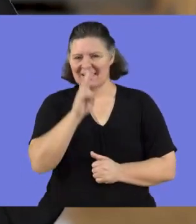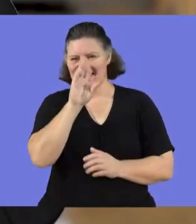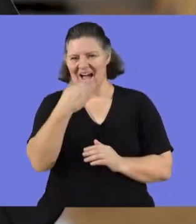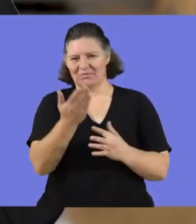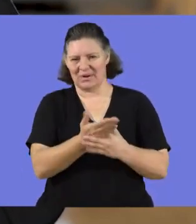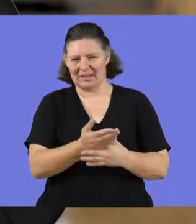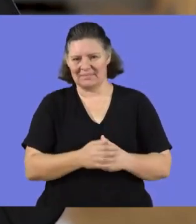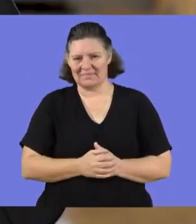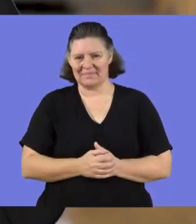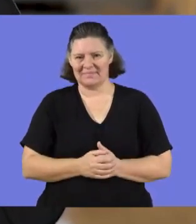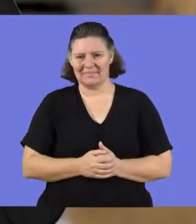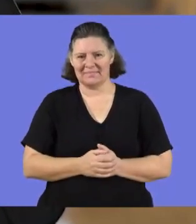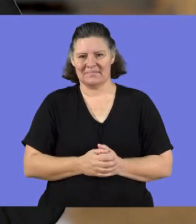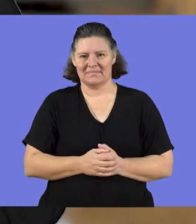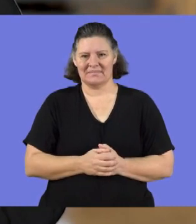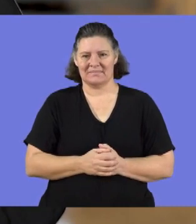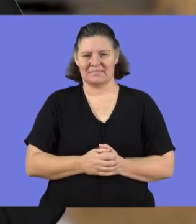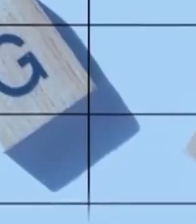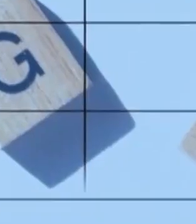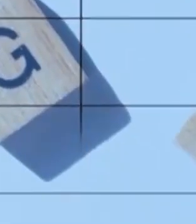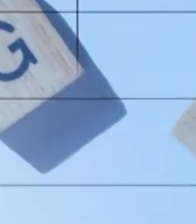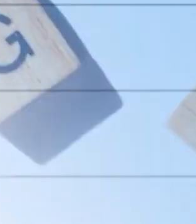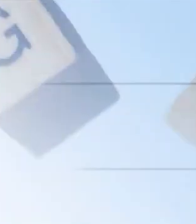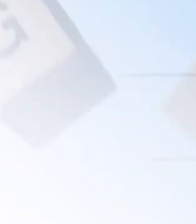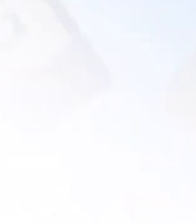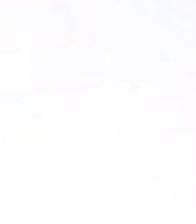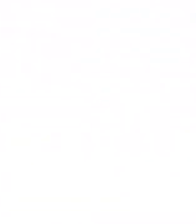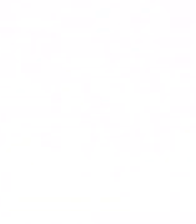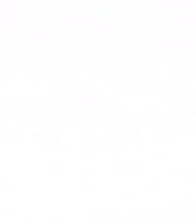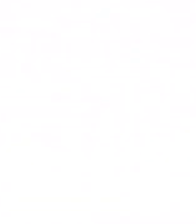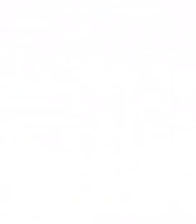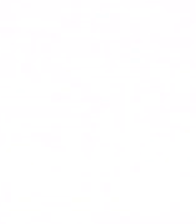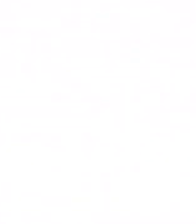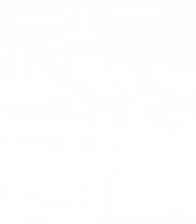See you after the break.